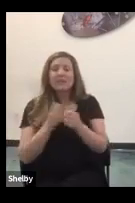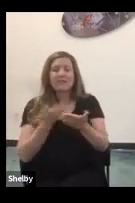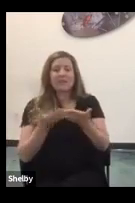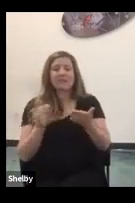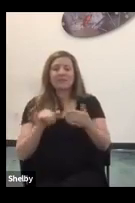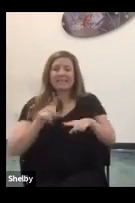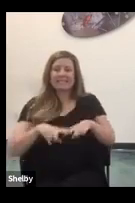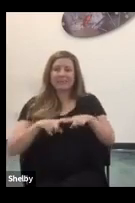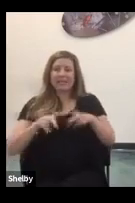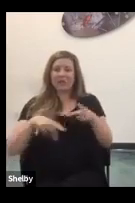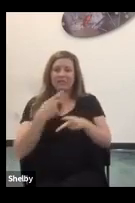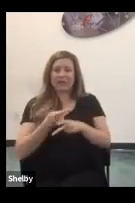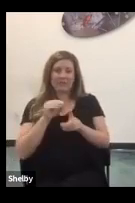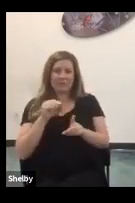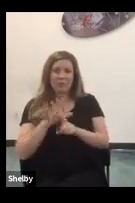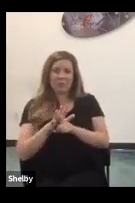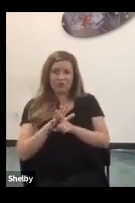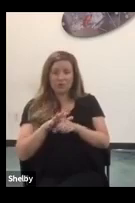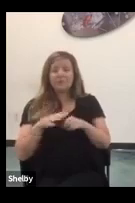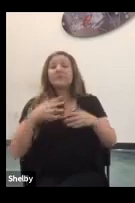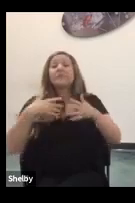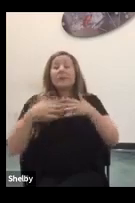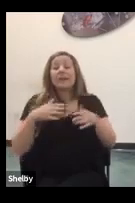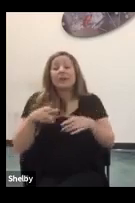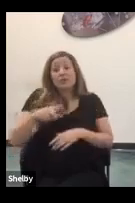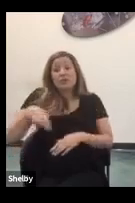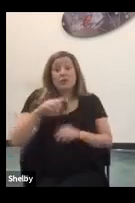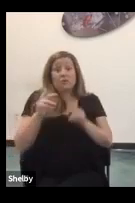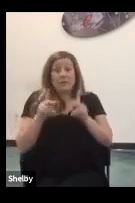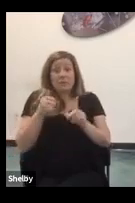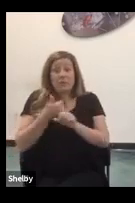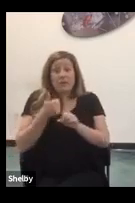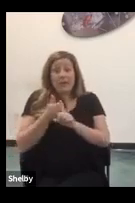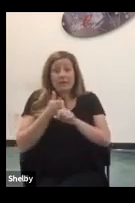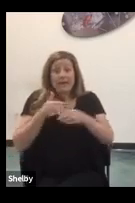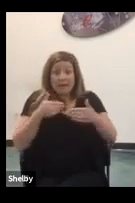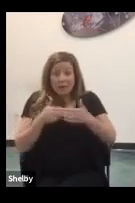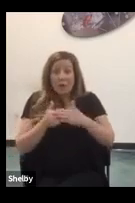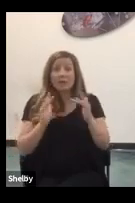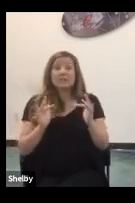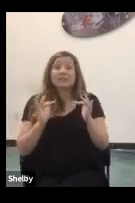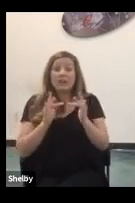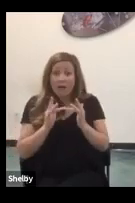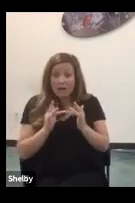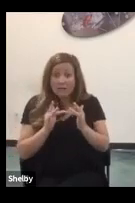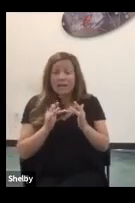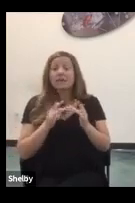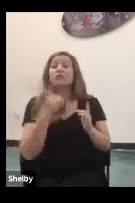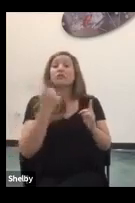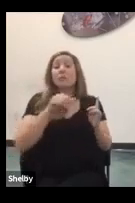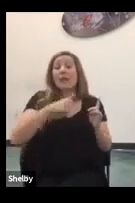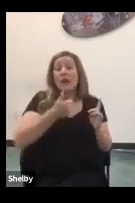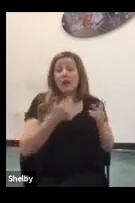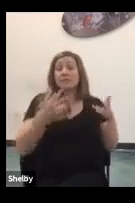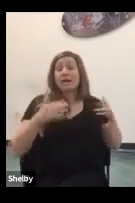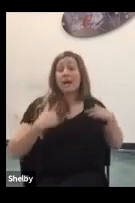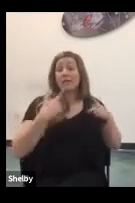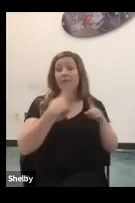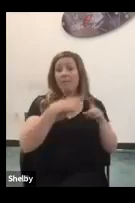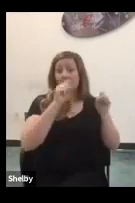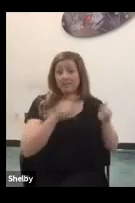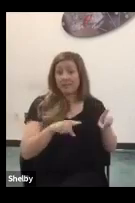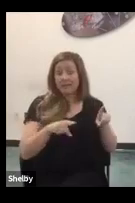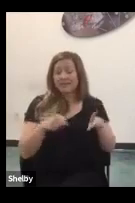of exposure. But so those are people who have been in contact with, close contact, to someone who has a positive test. Those are